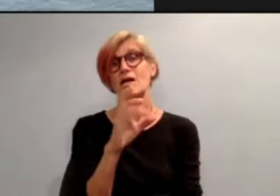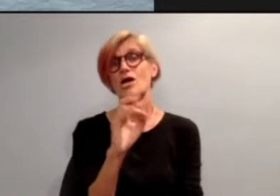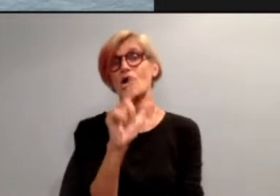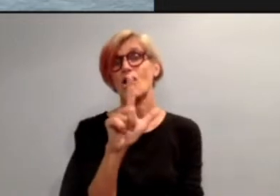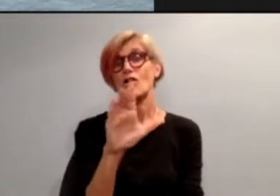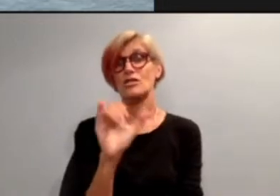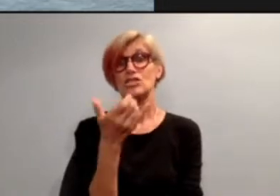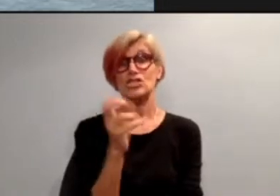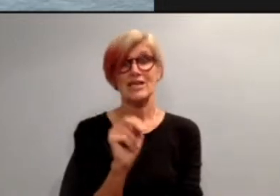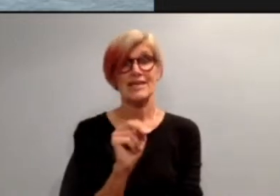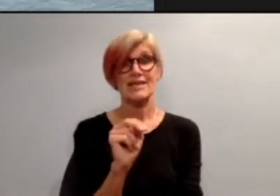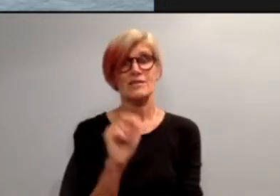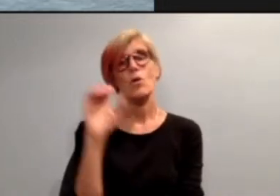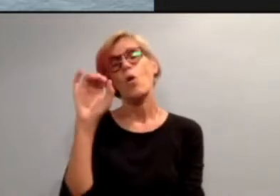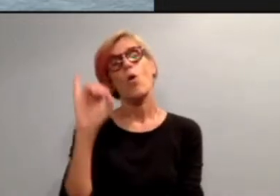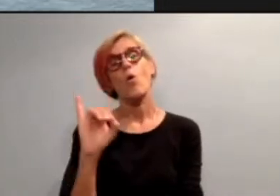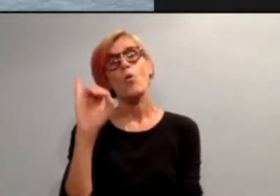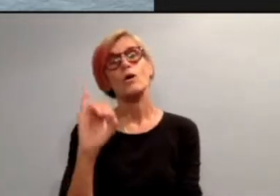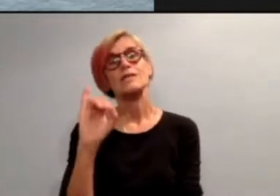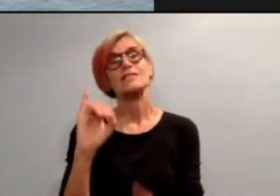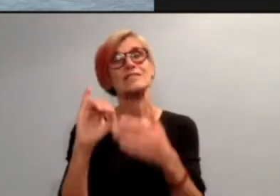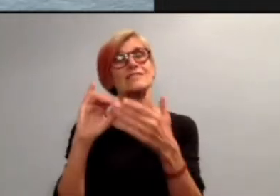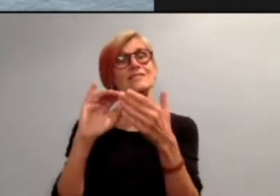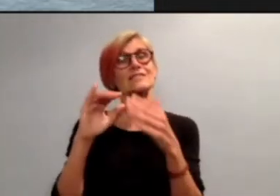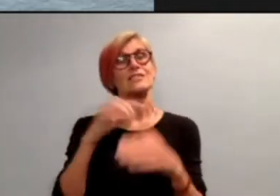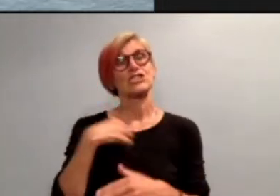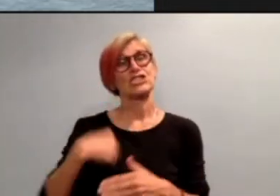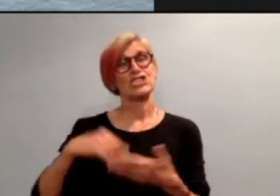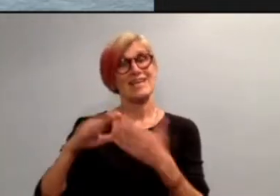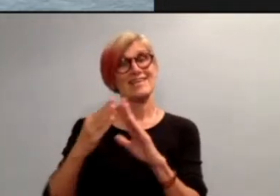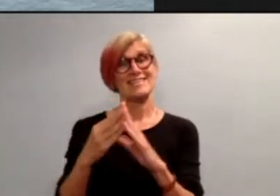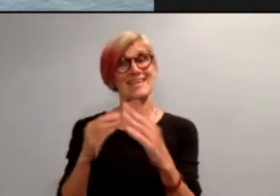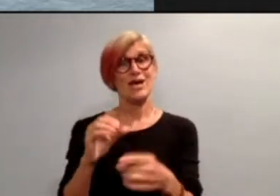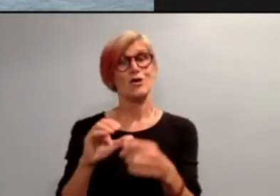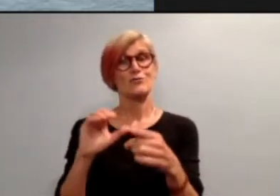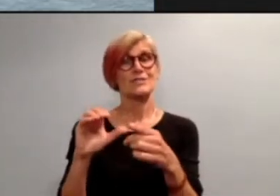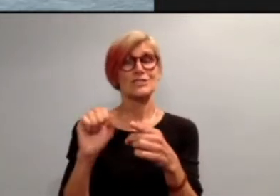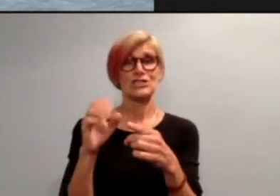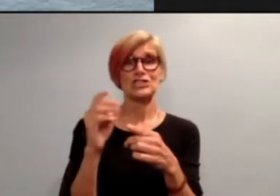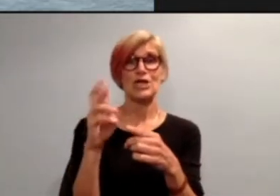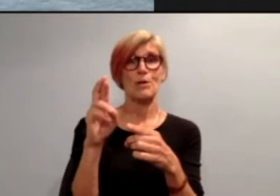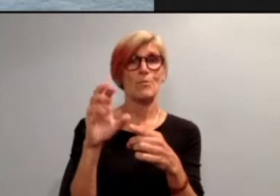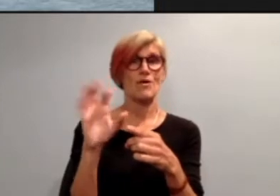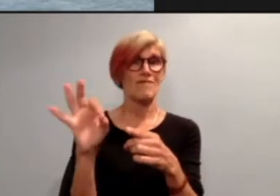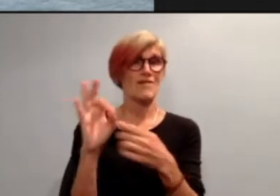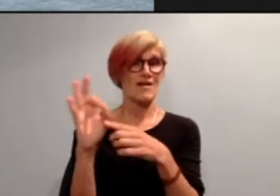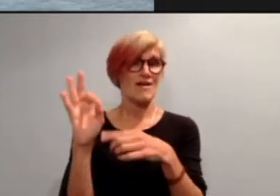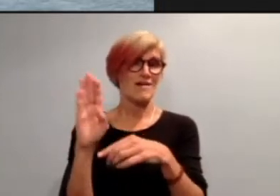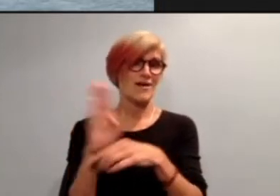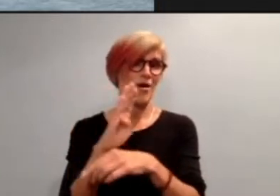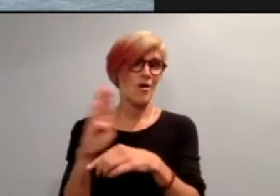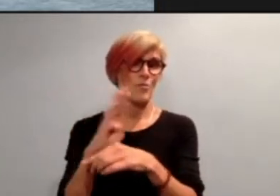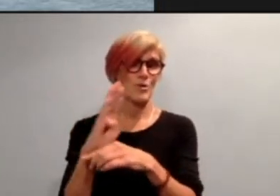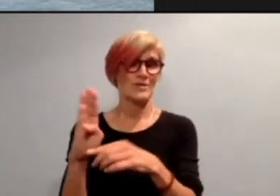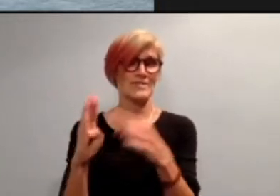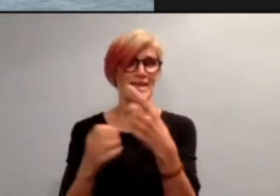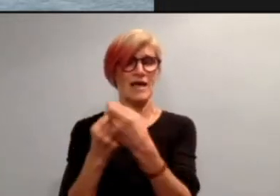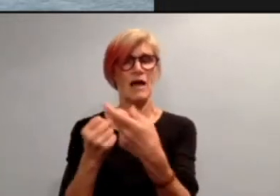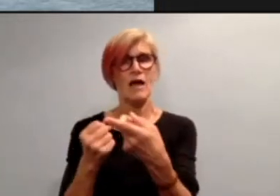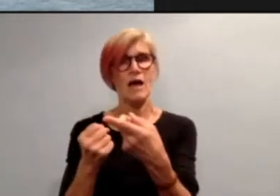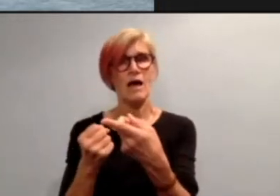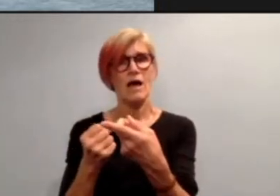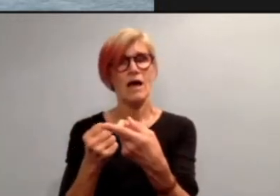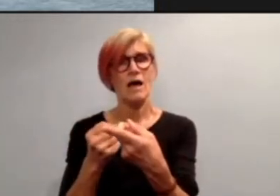of Commerce president, an outspoken advocate who was attacked in downtown Oakland just yesterday afternoon, need our